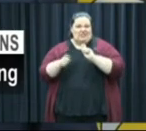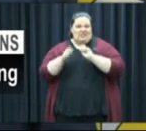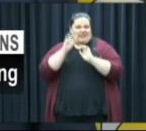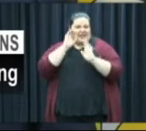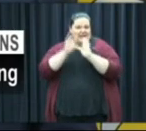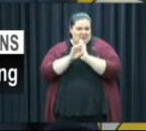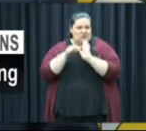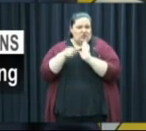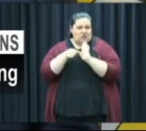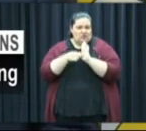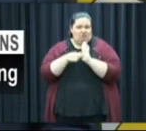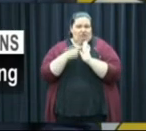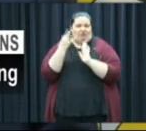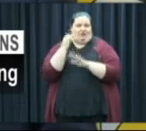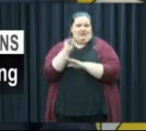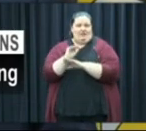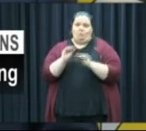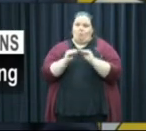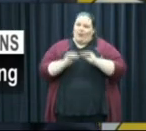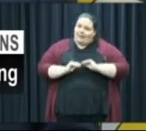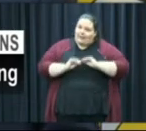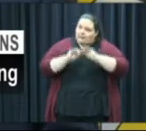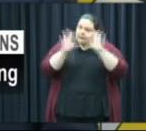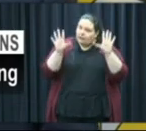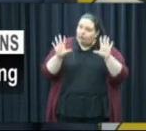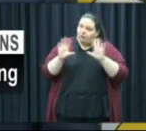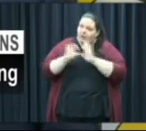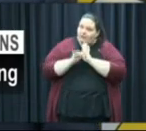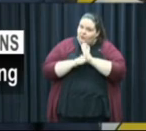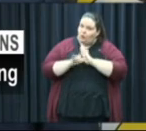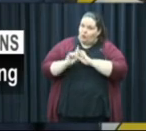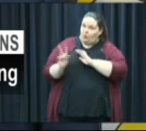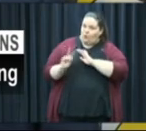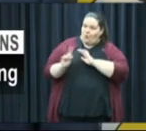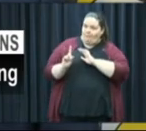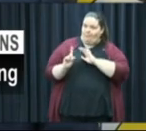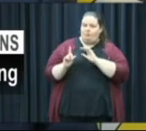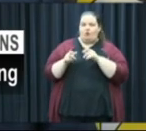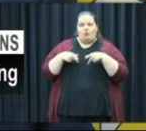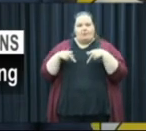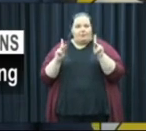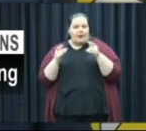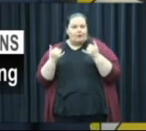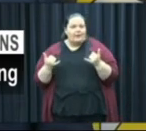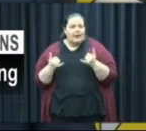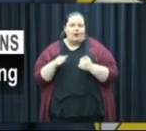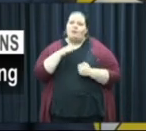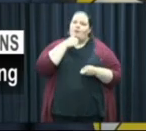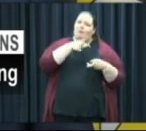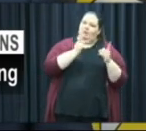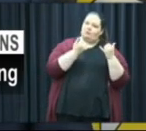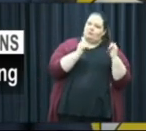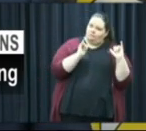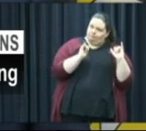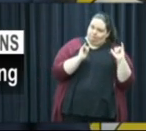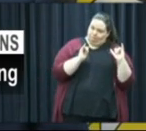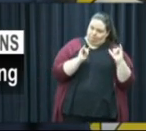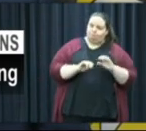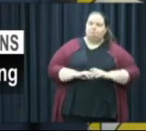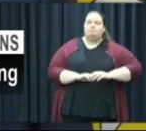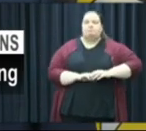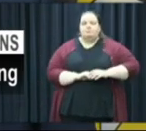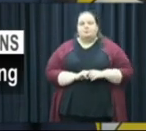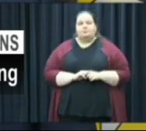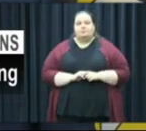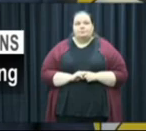to very clearly indicate where we were making changes from our previous restrictions that